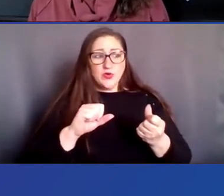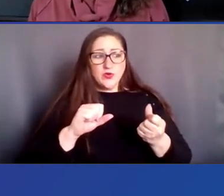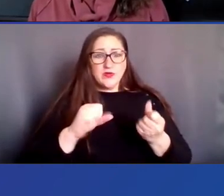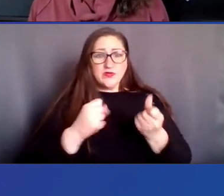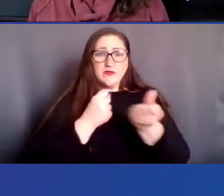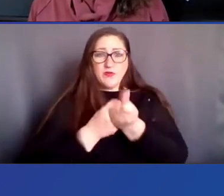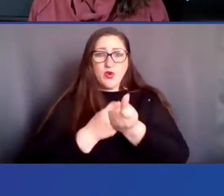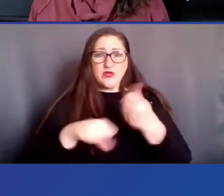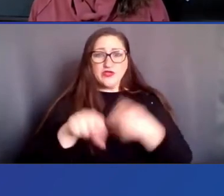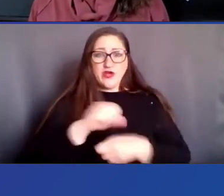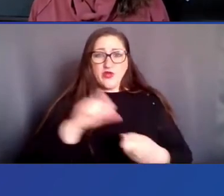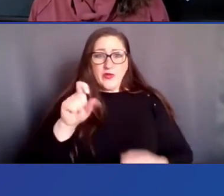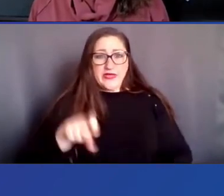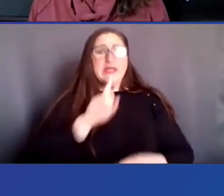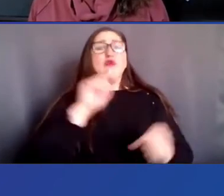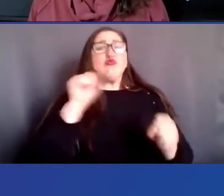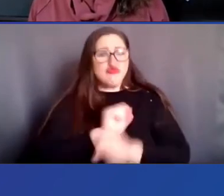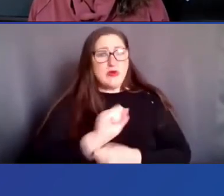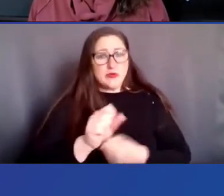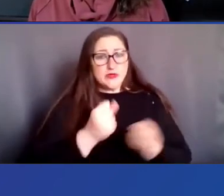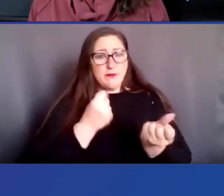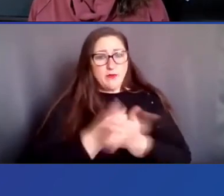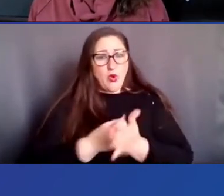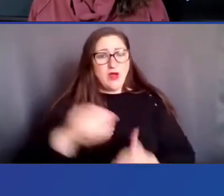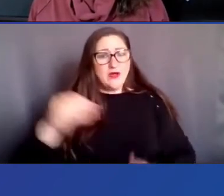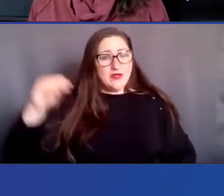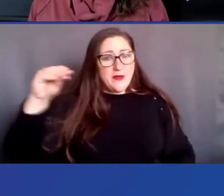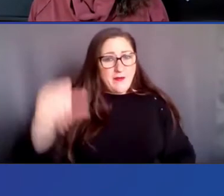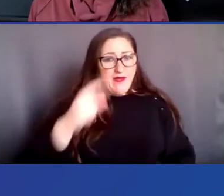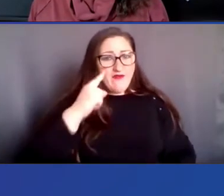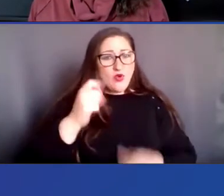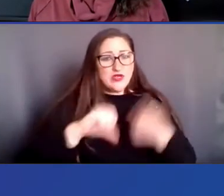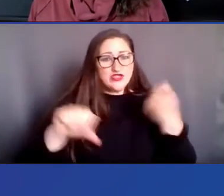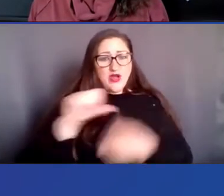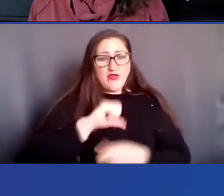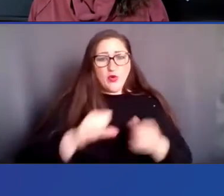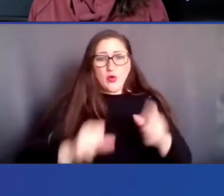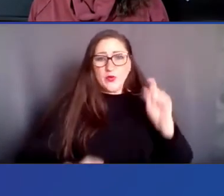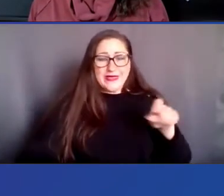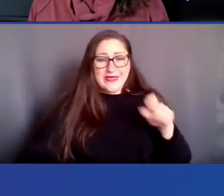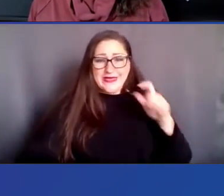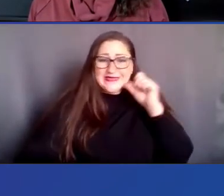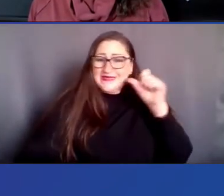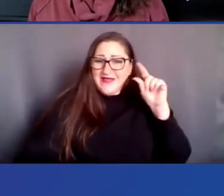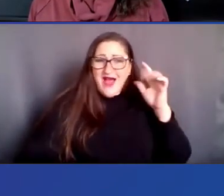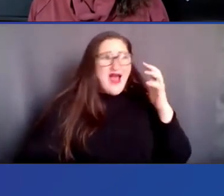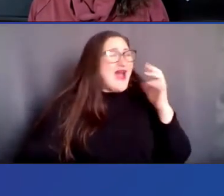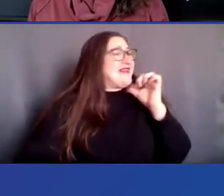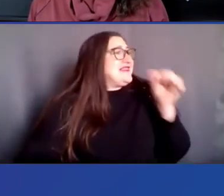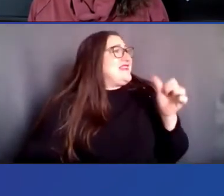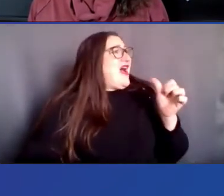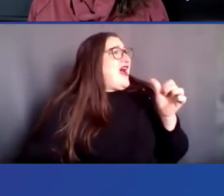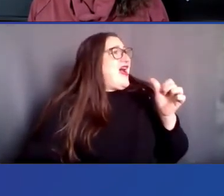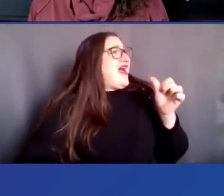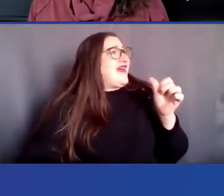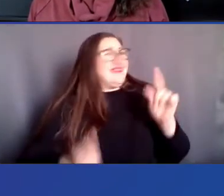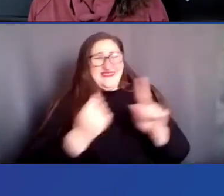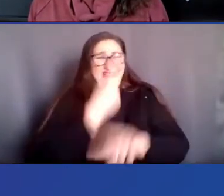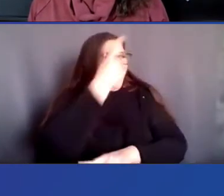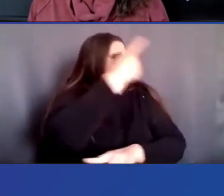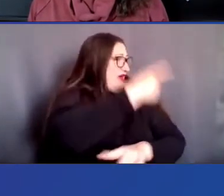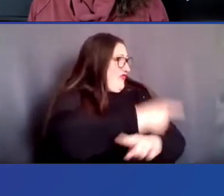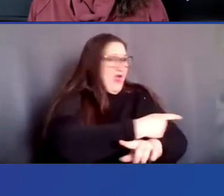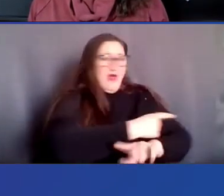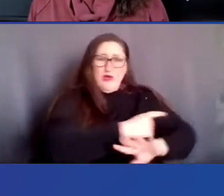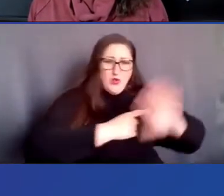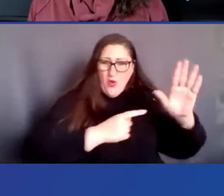a real support. So this idea of community is not something that's far-fetched, or it's a that is the